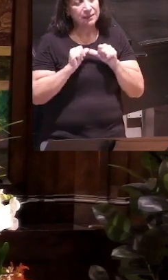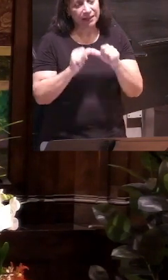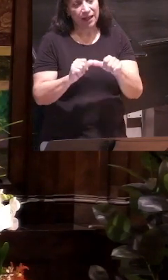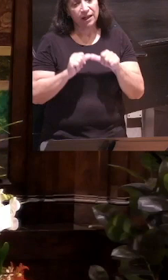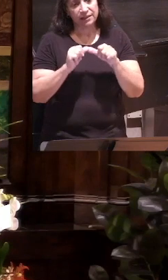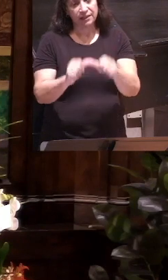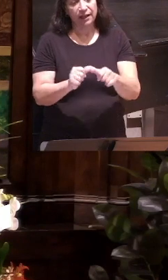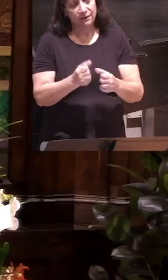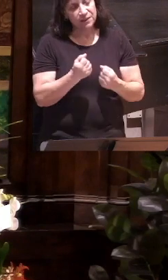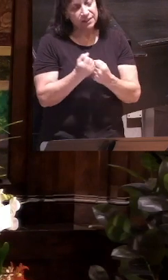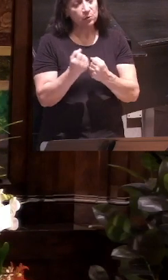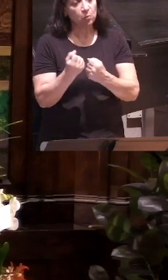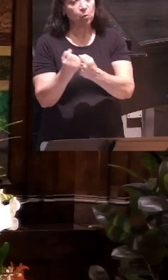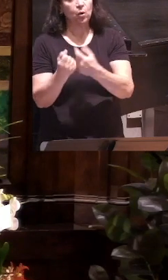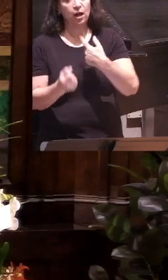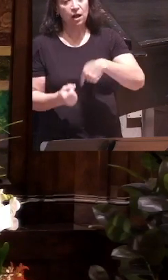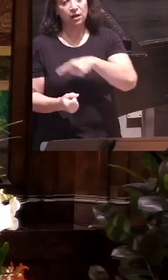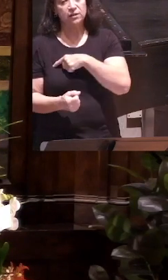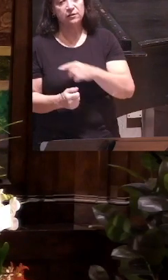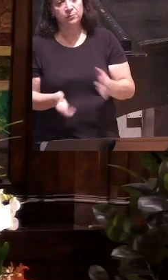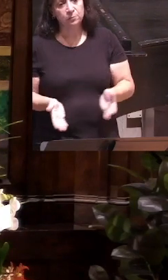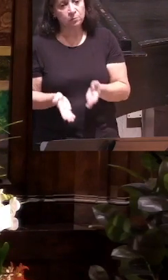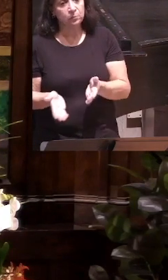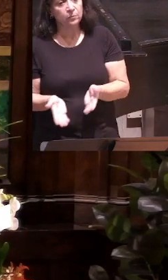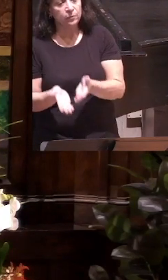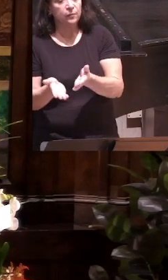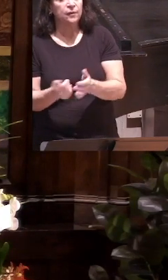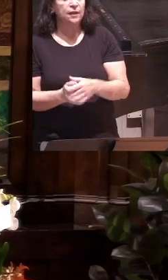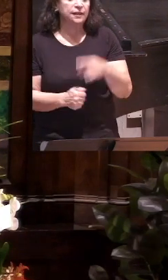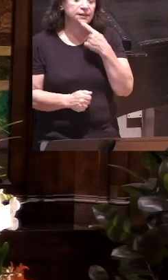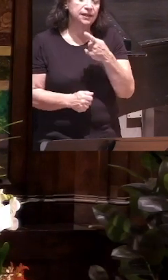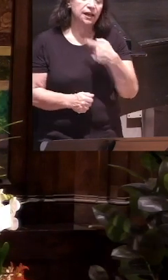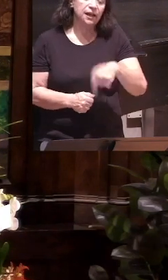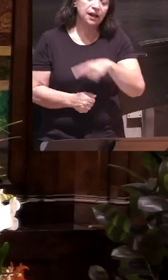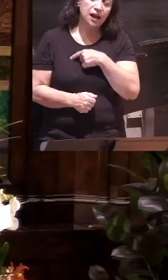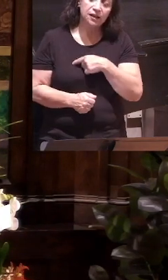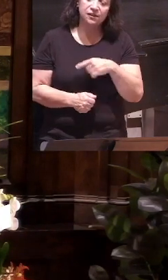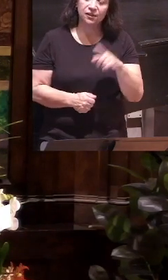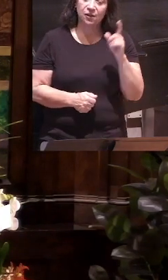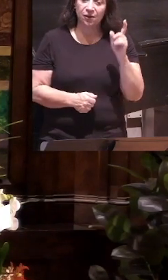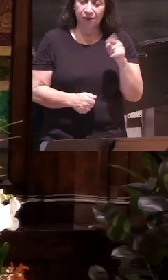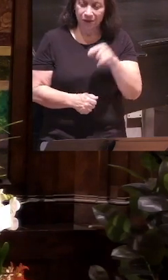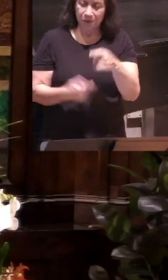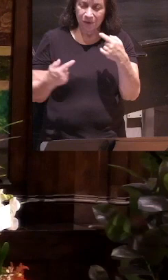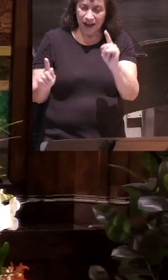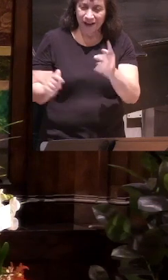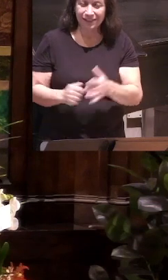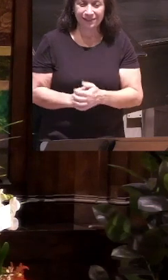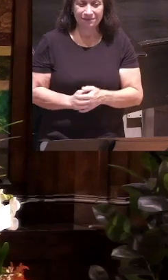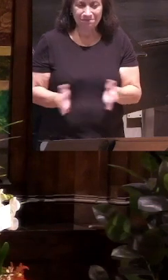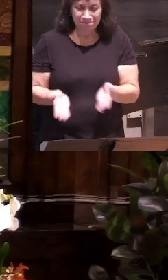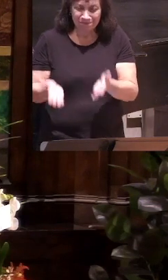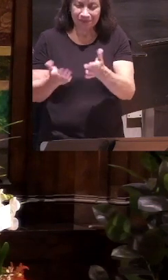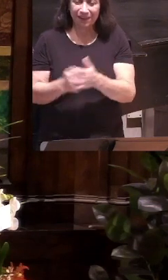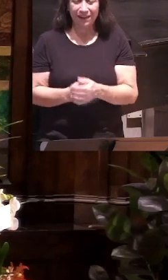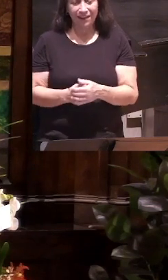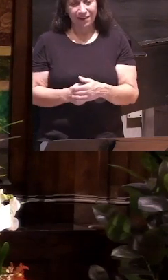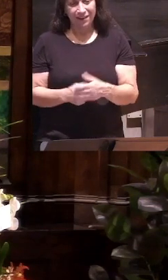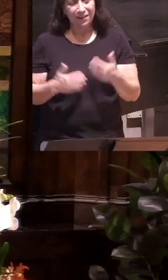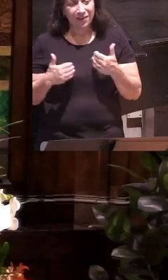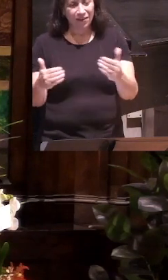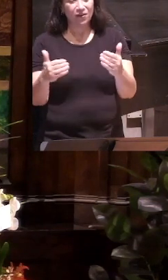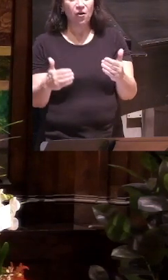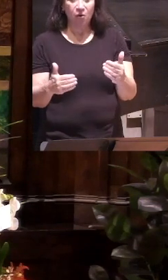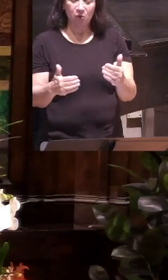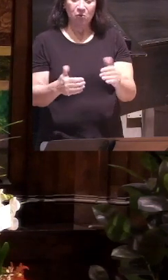constantly supporting us, telling us we got it. Go be who you